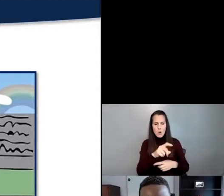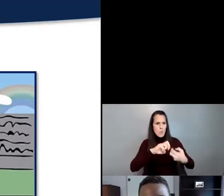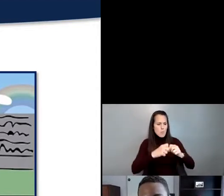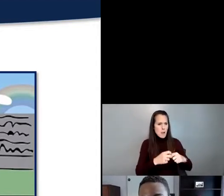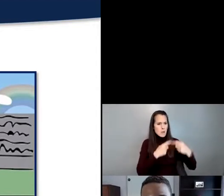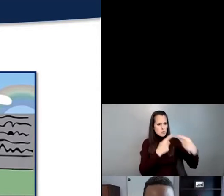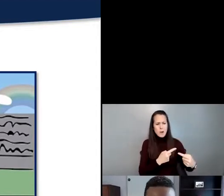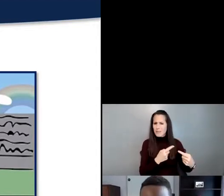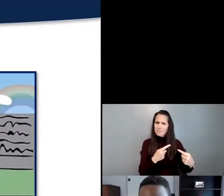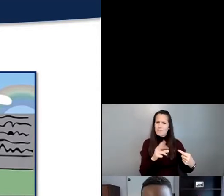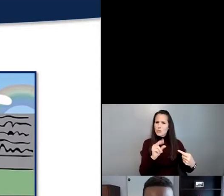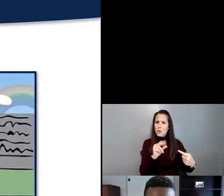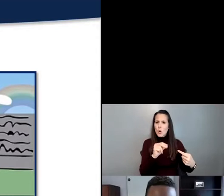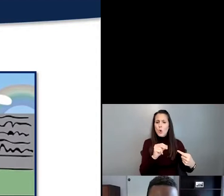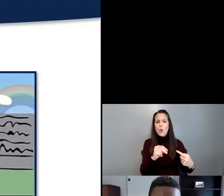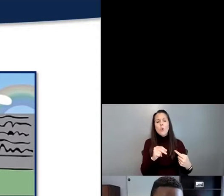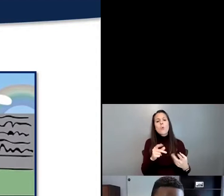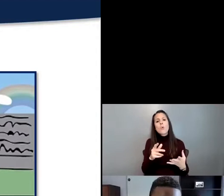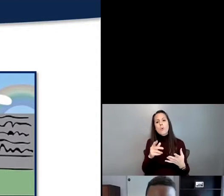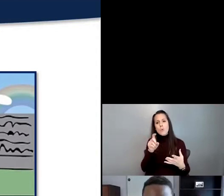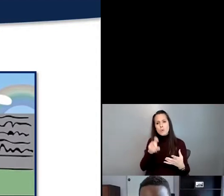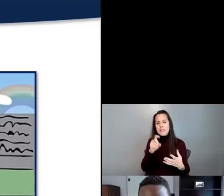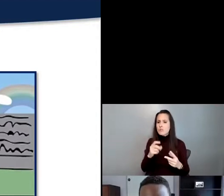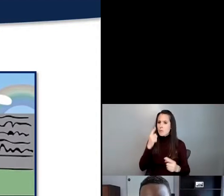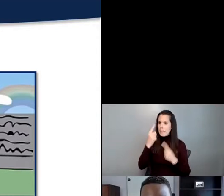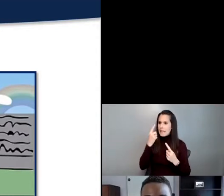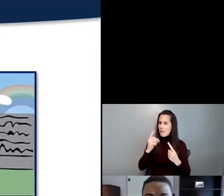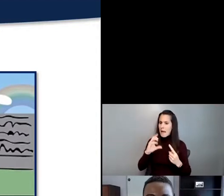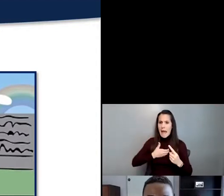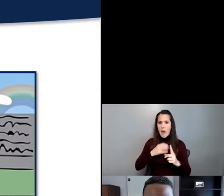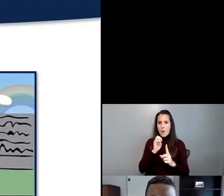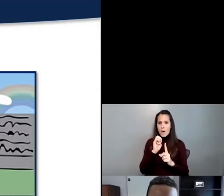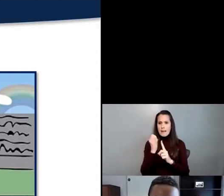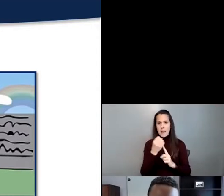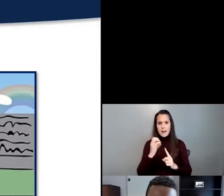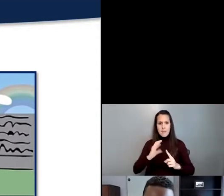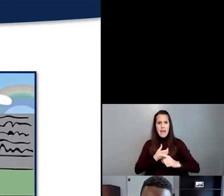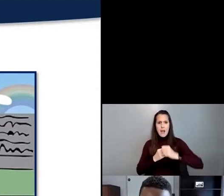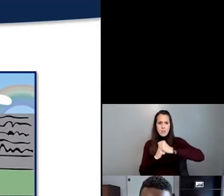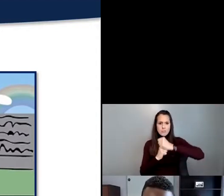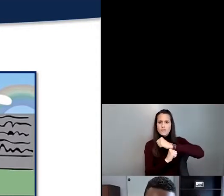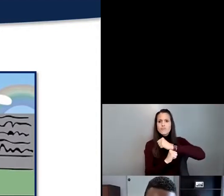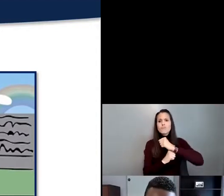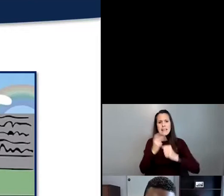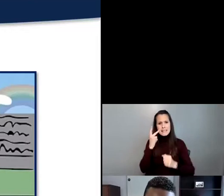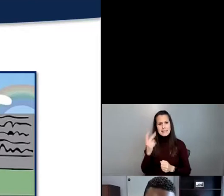and instead of looking at the lived experience and the built environment that we have that then creates the inaccessibility of our